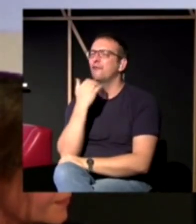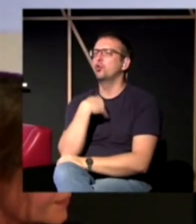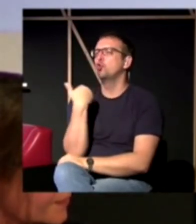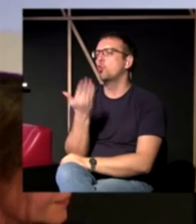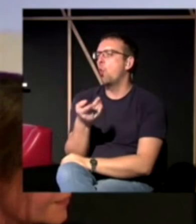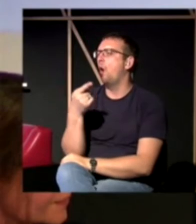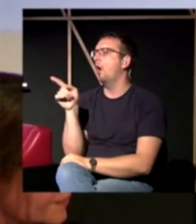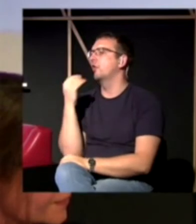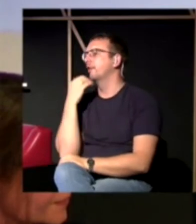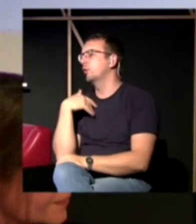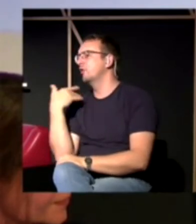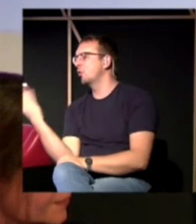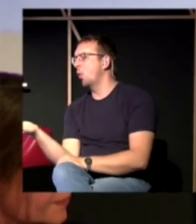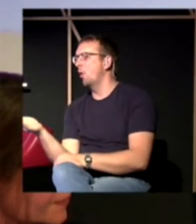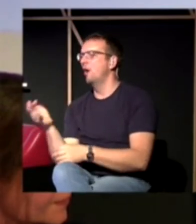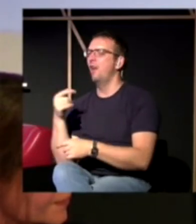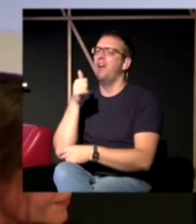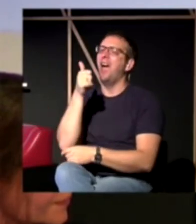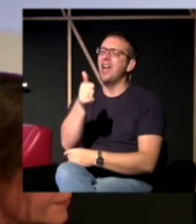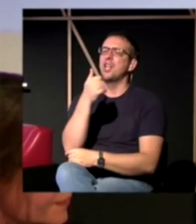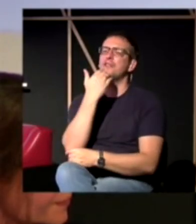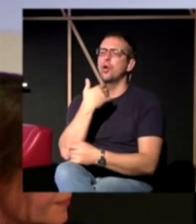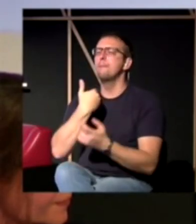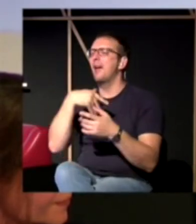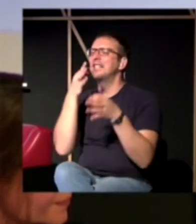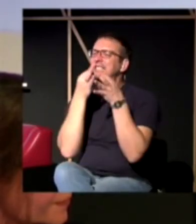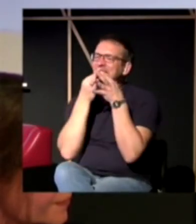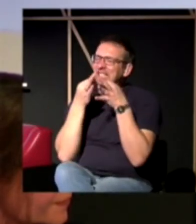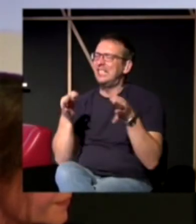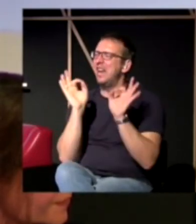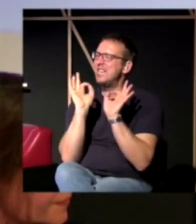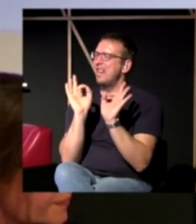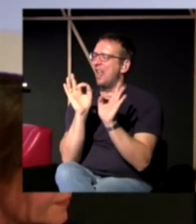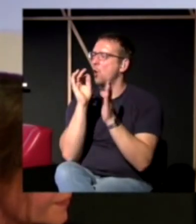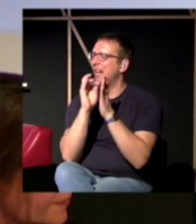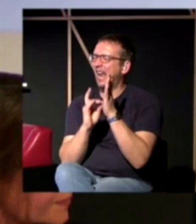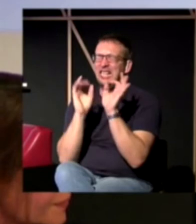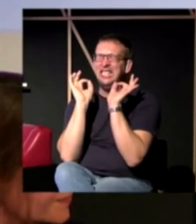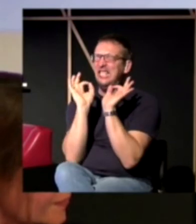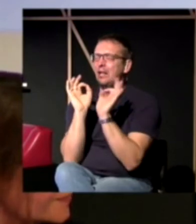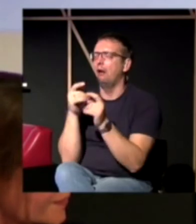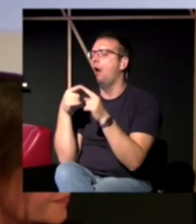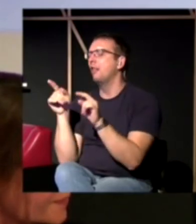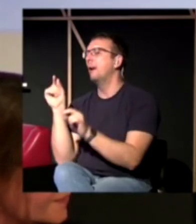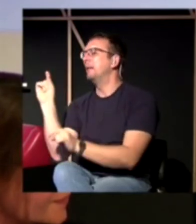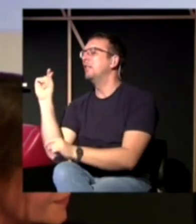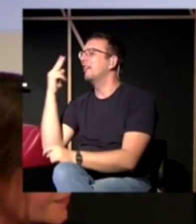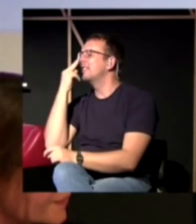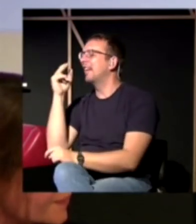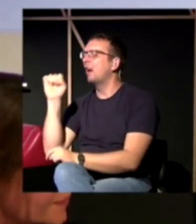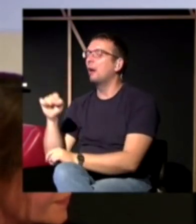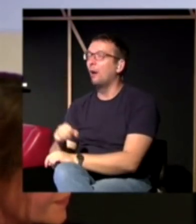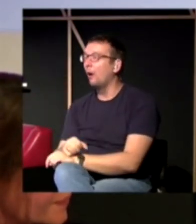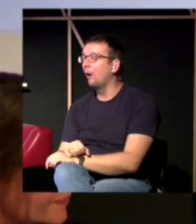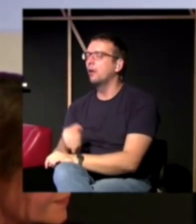others who can see a bit just want more, just information, something like you